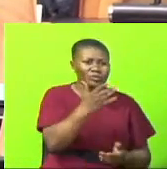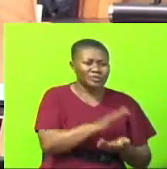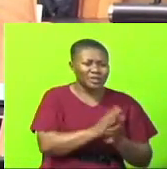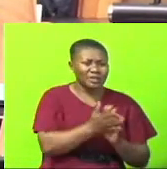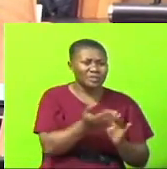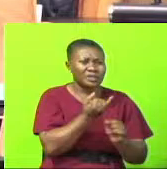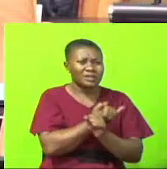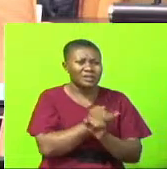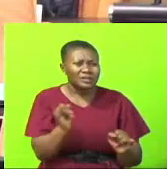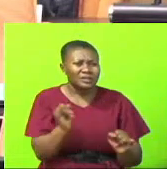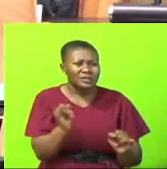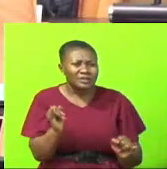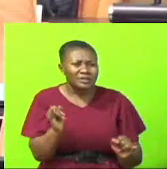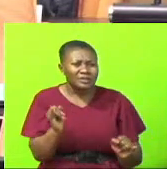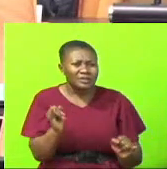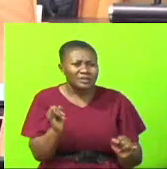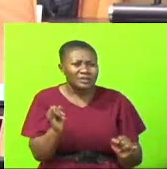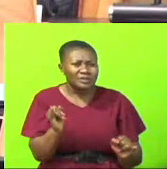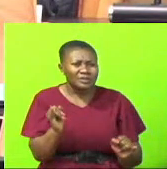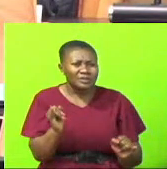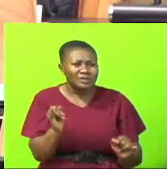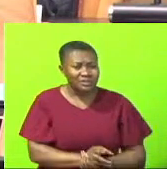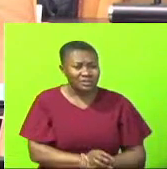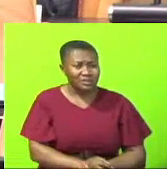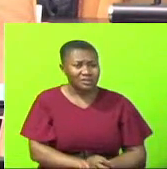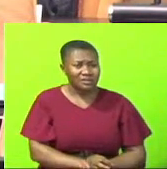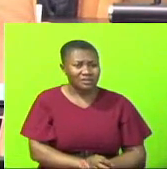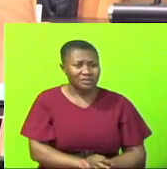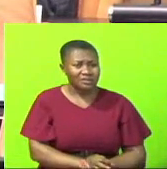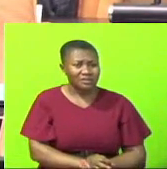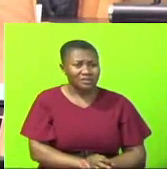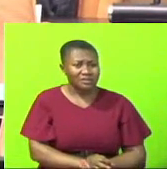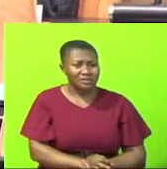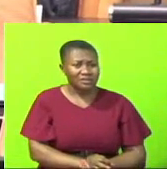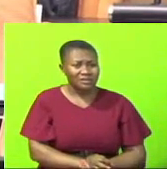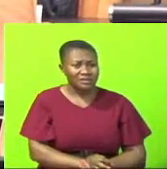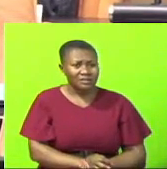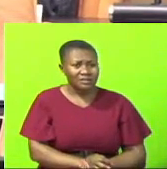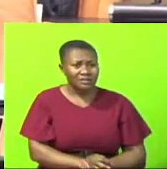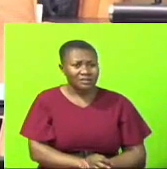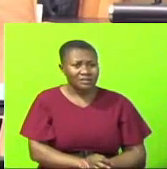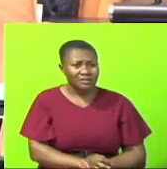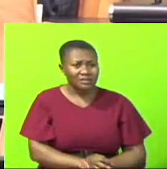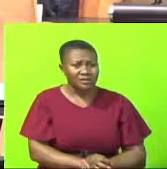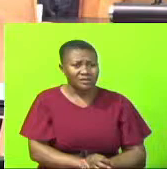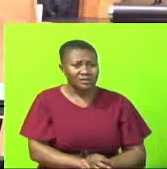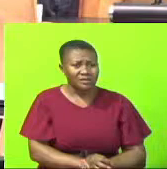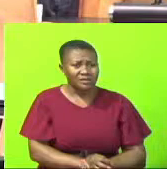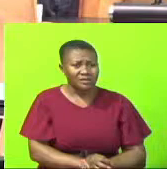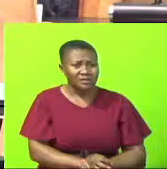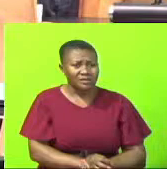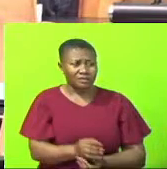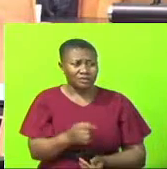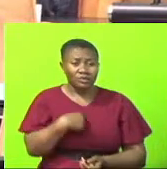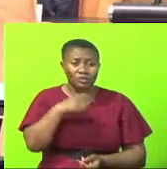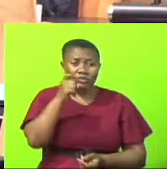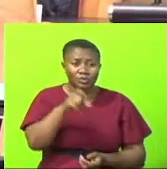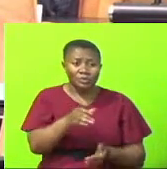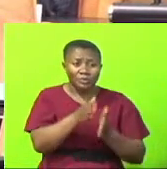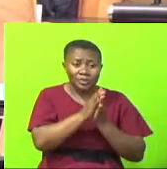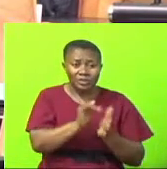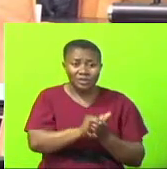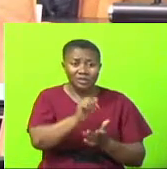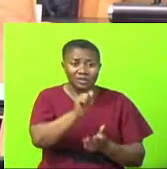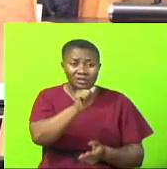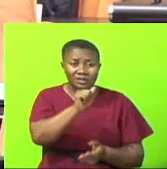under the 1992 Constitution. And I thought that we should praise the 1992 Constitution, particularly Article 97.